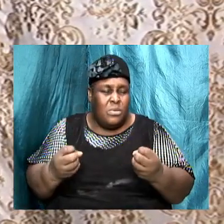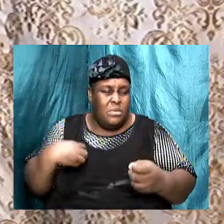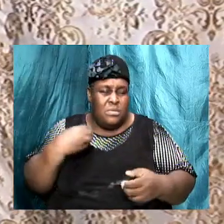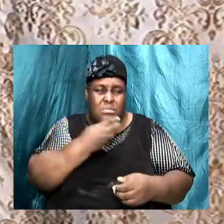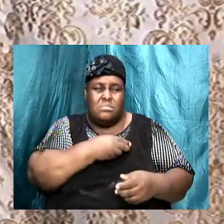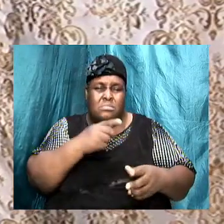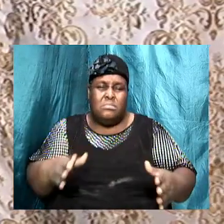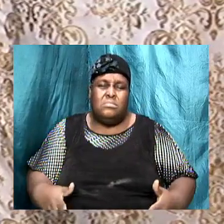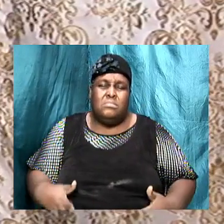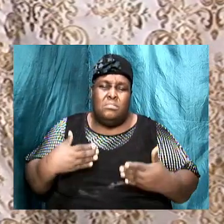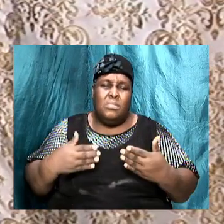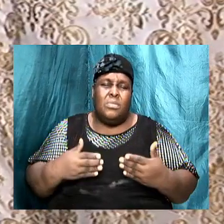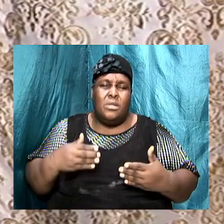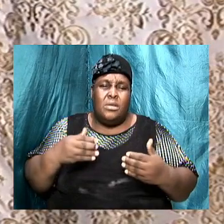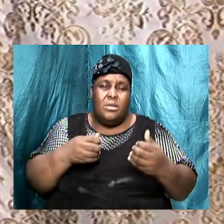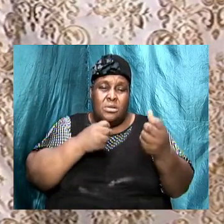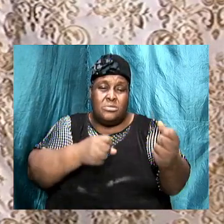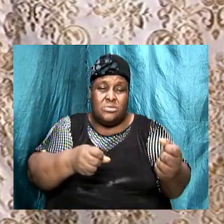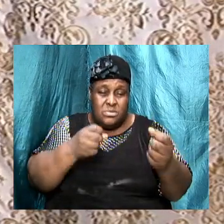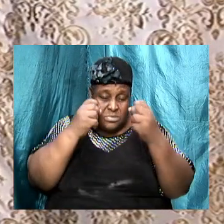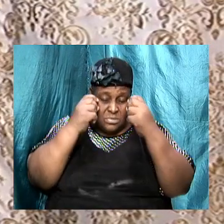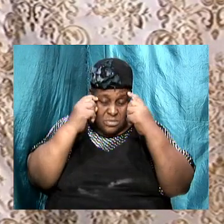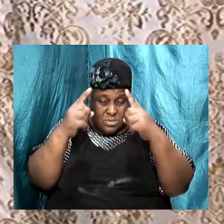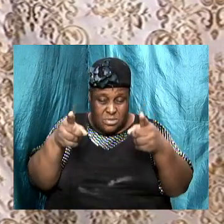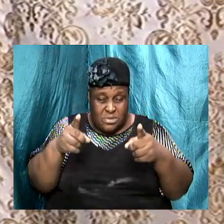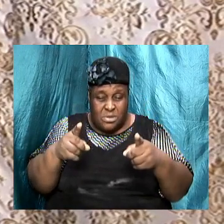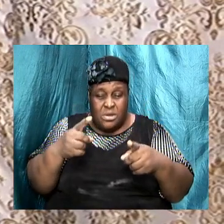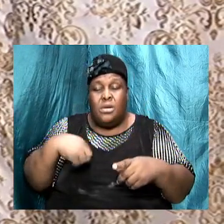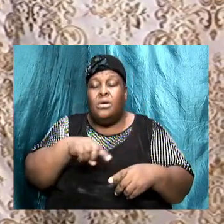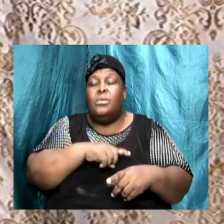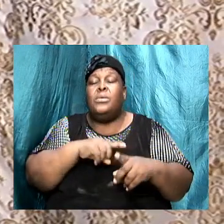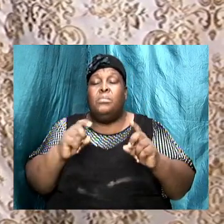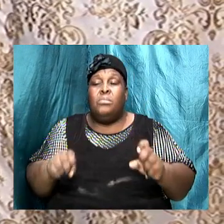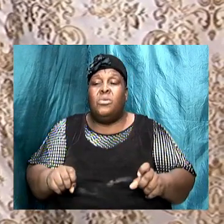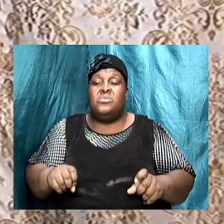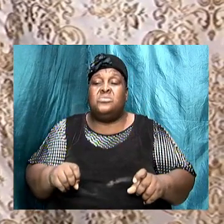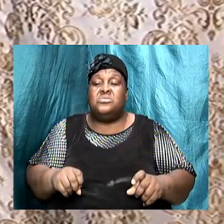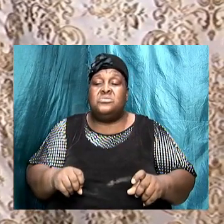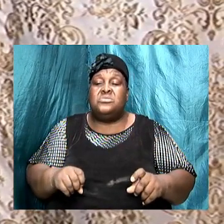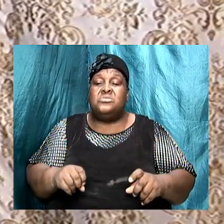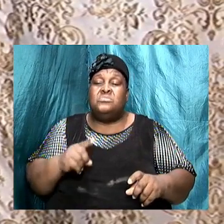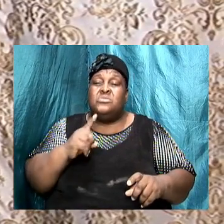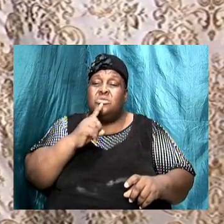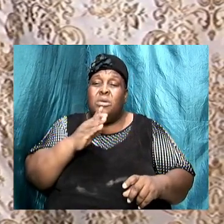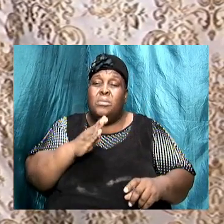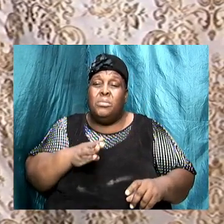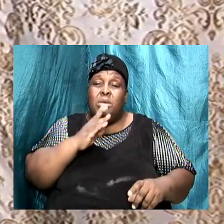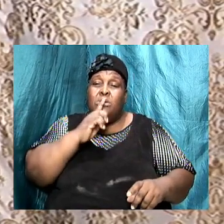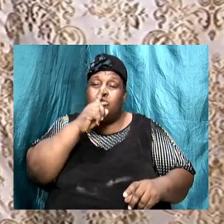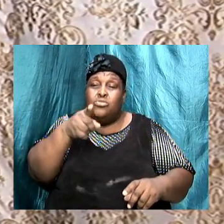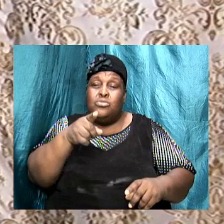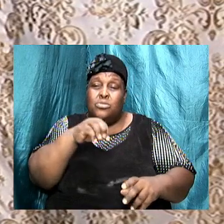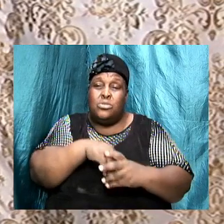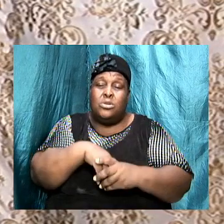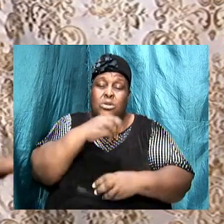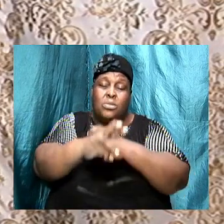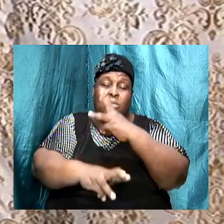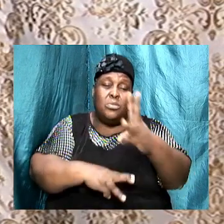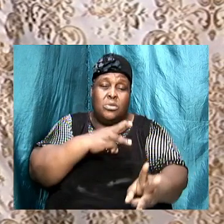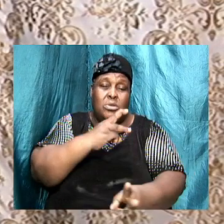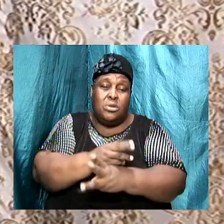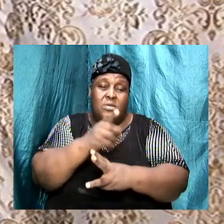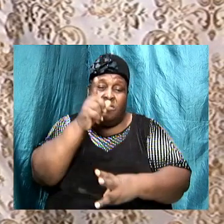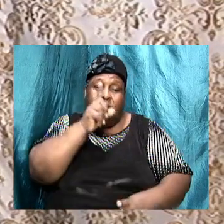doctrine is important because we must ascertain truth in a world of falsehood.